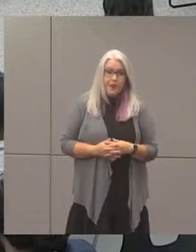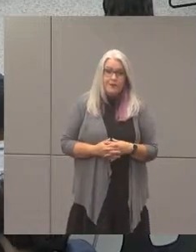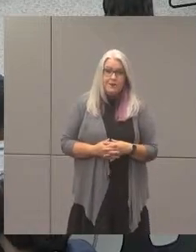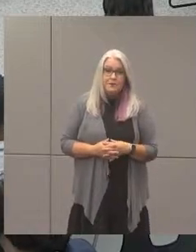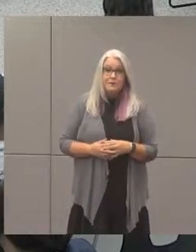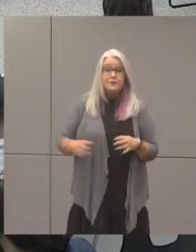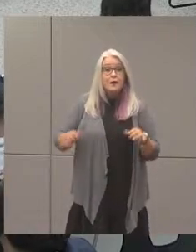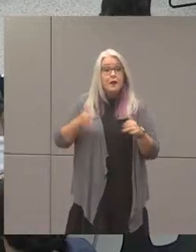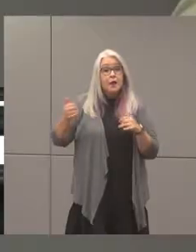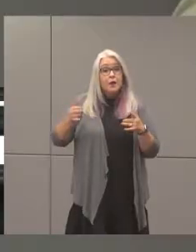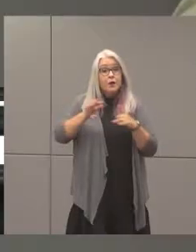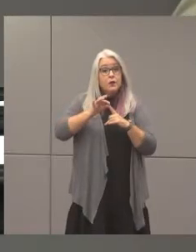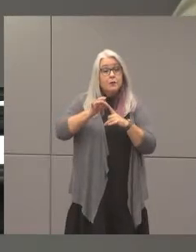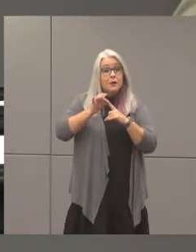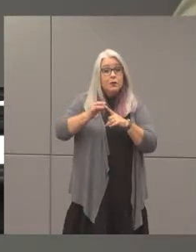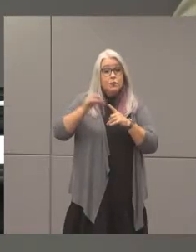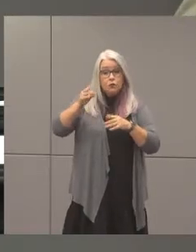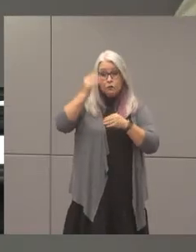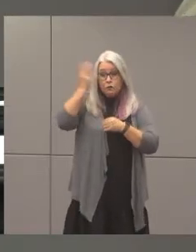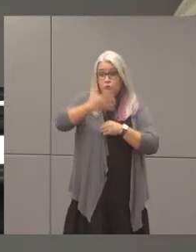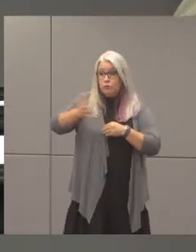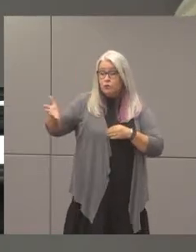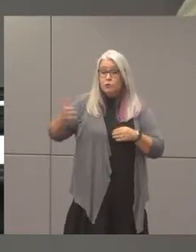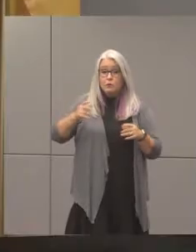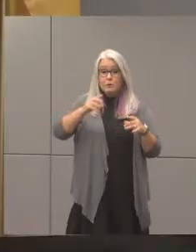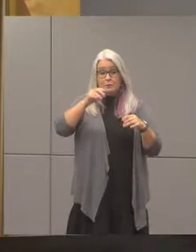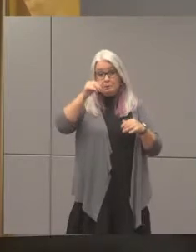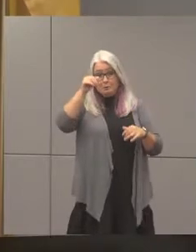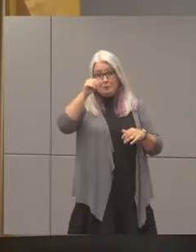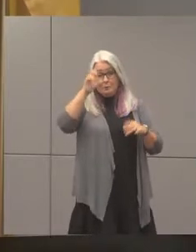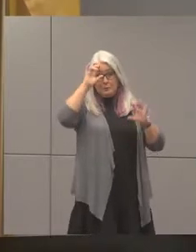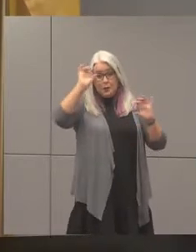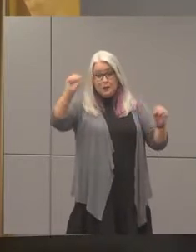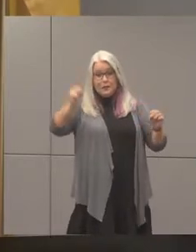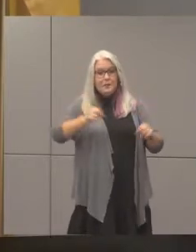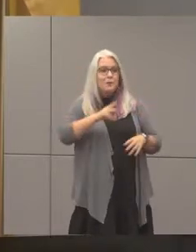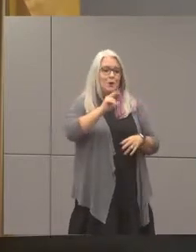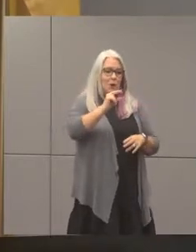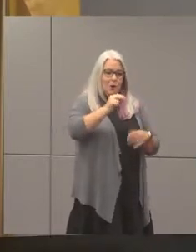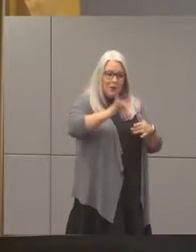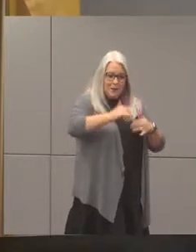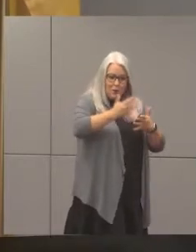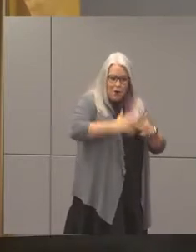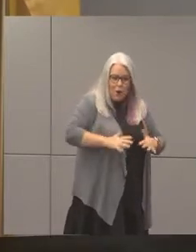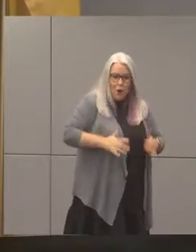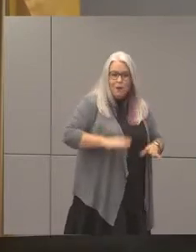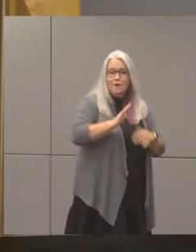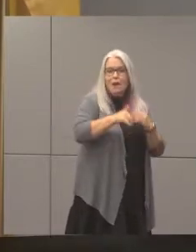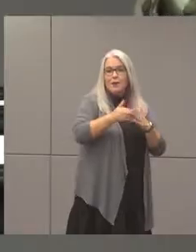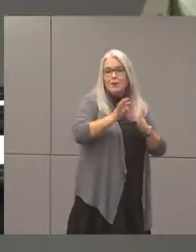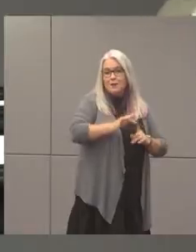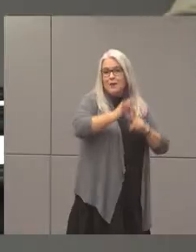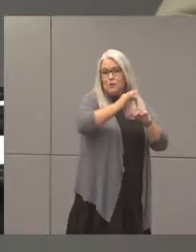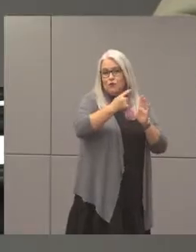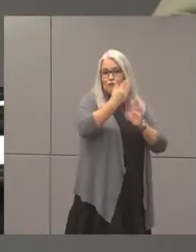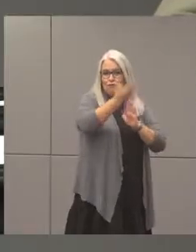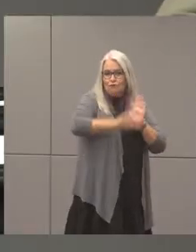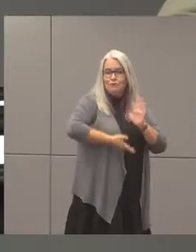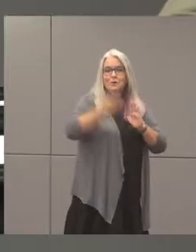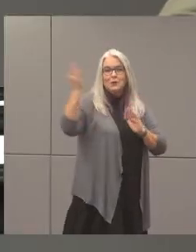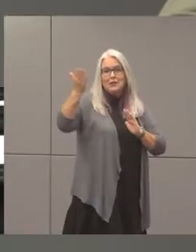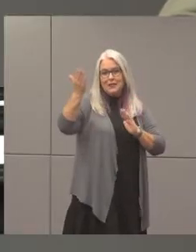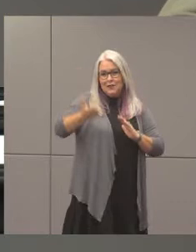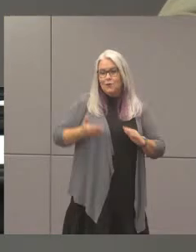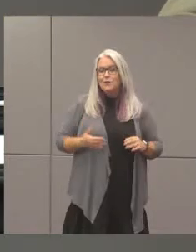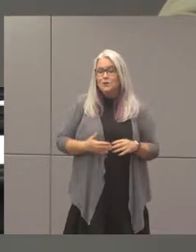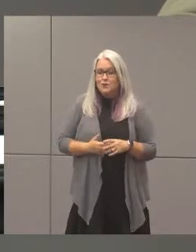Are there any other special presentations, Madam President? No, that concludes the special presentations. Okay.